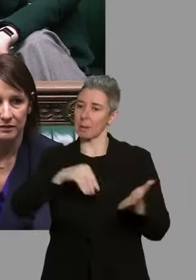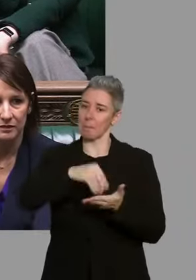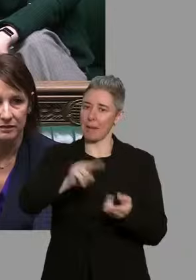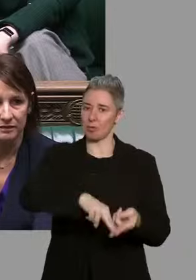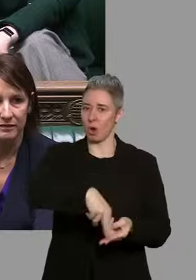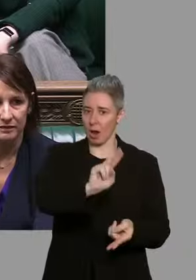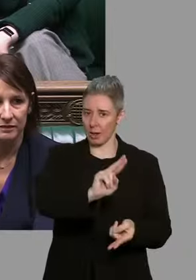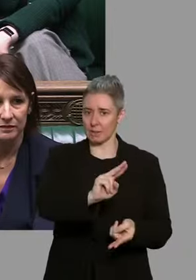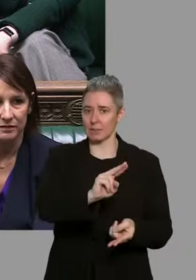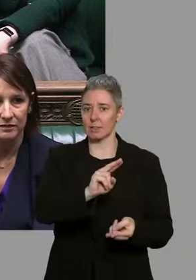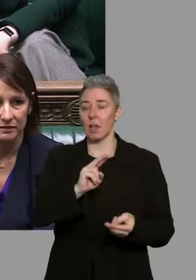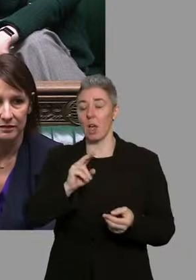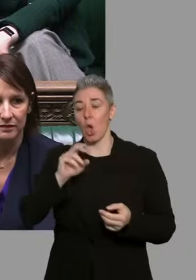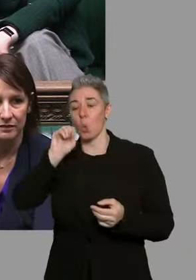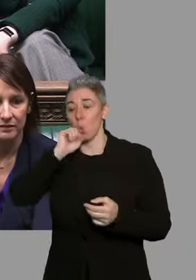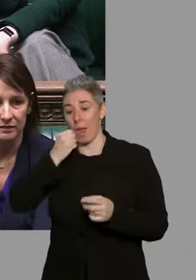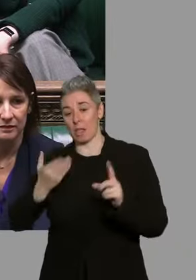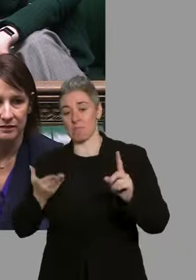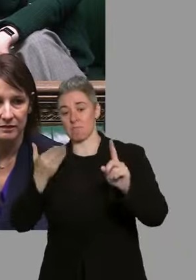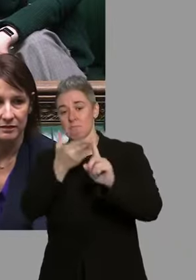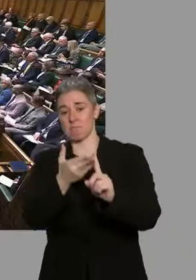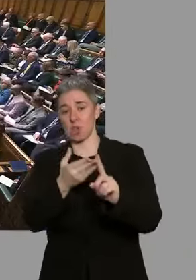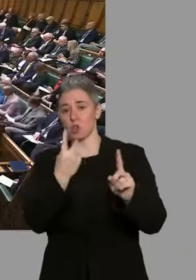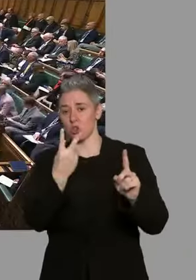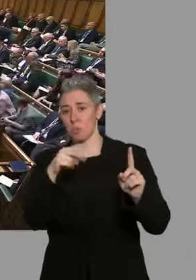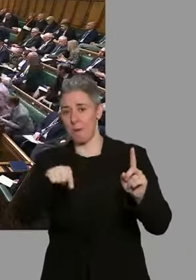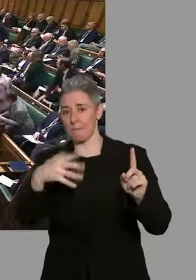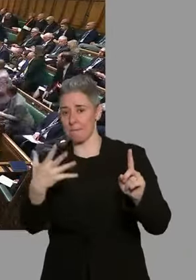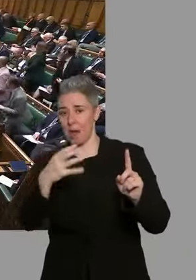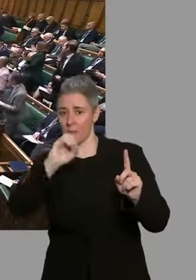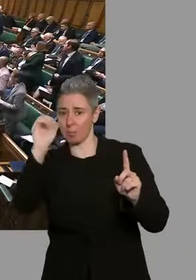met once in the 14 years that they were in power.